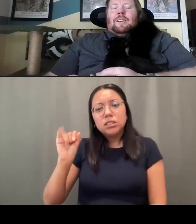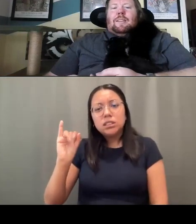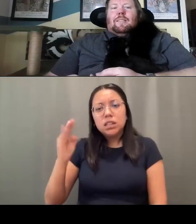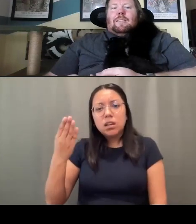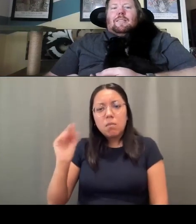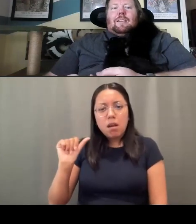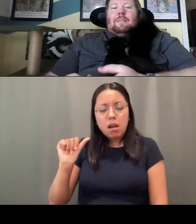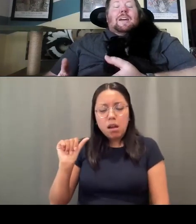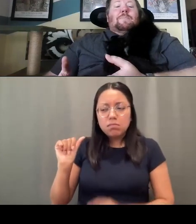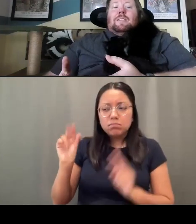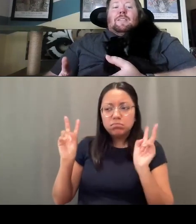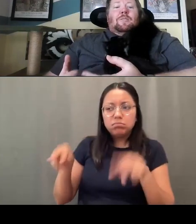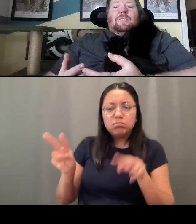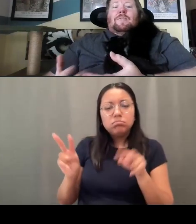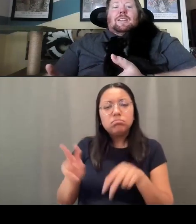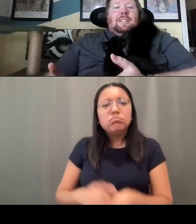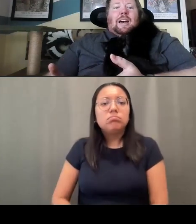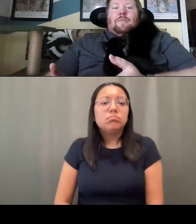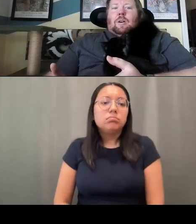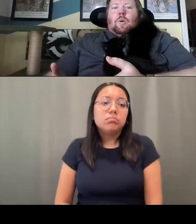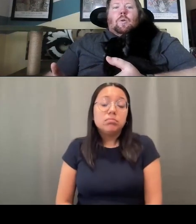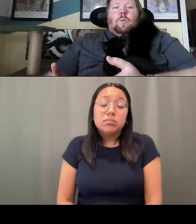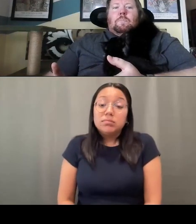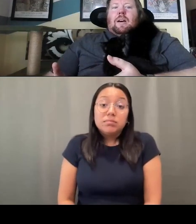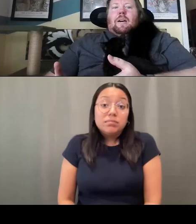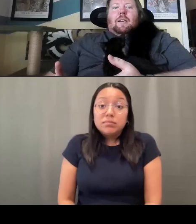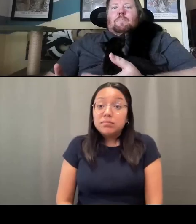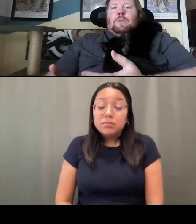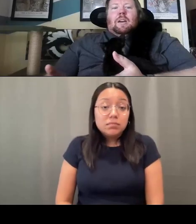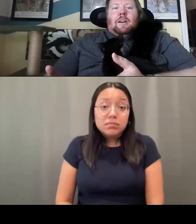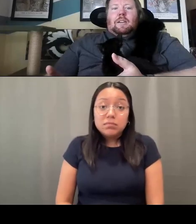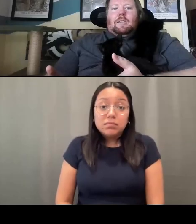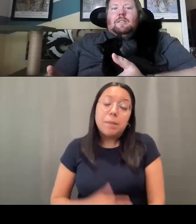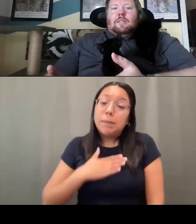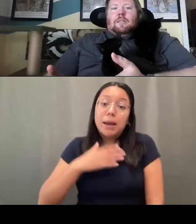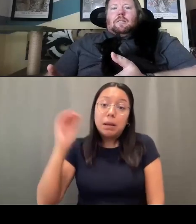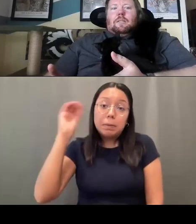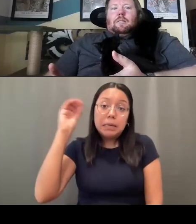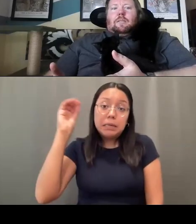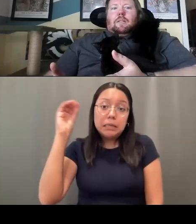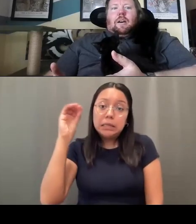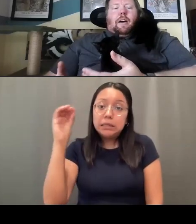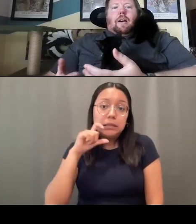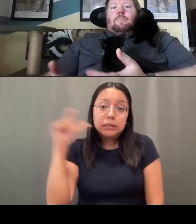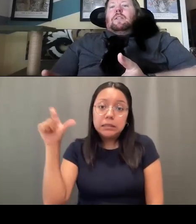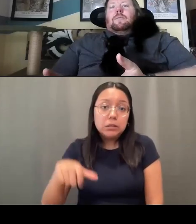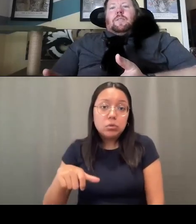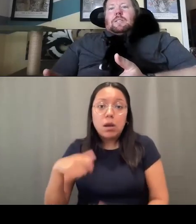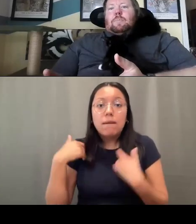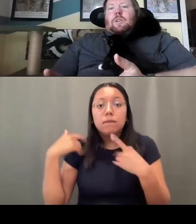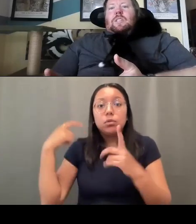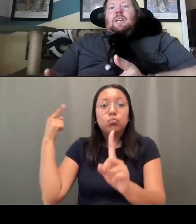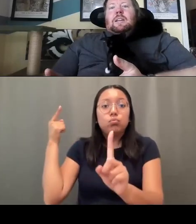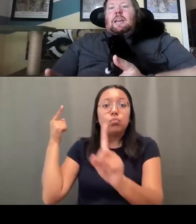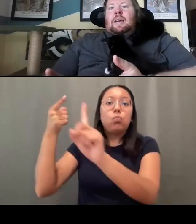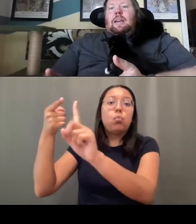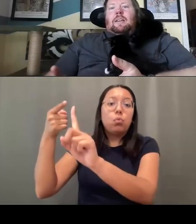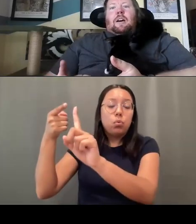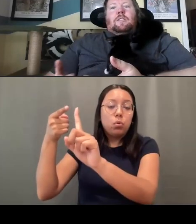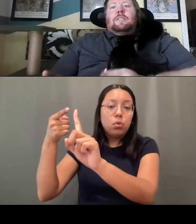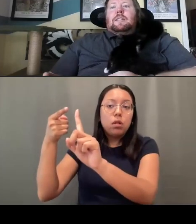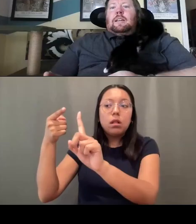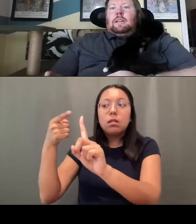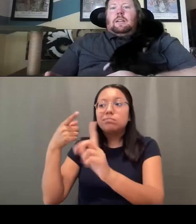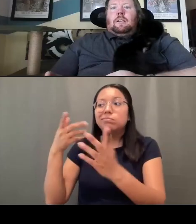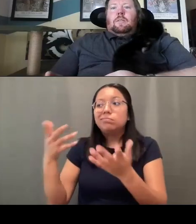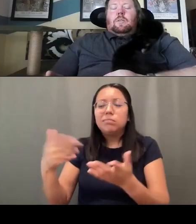you don't even, in my opinion, you don't even need to have a goal beyond I'm here for this person